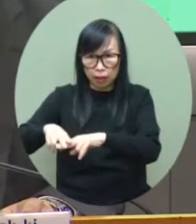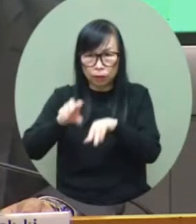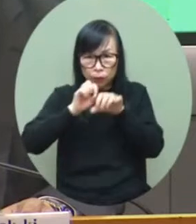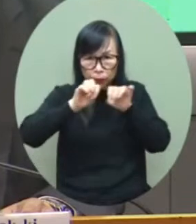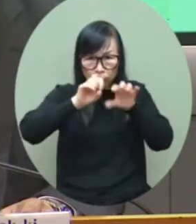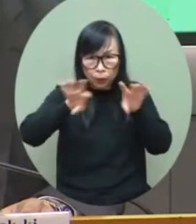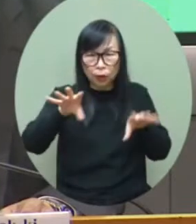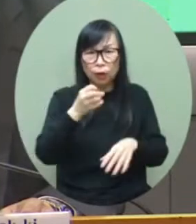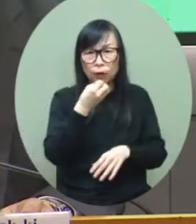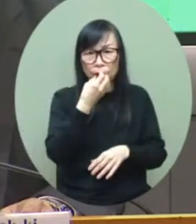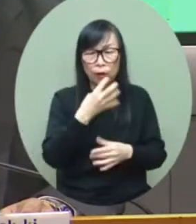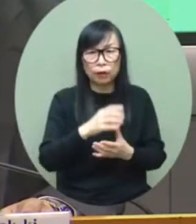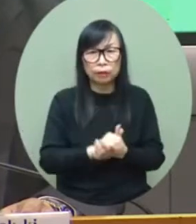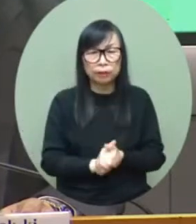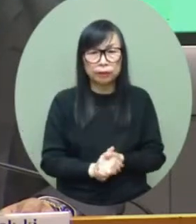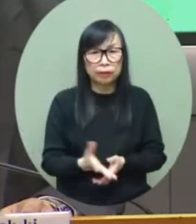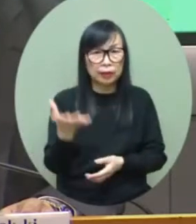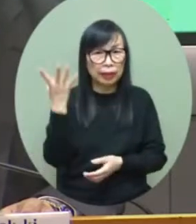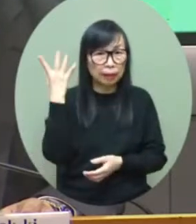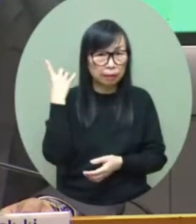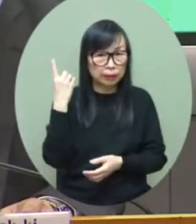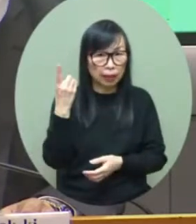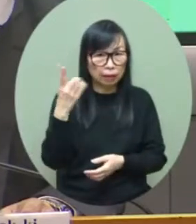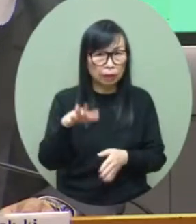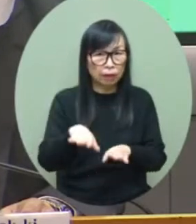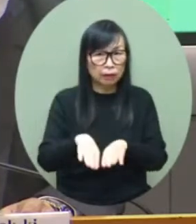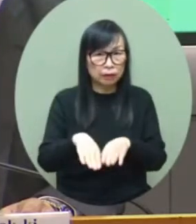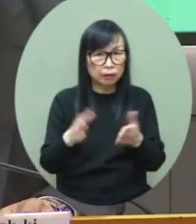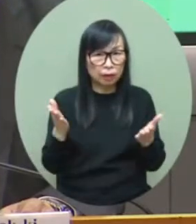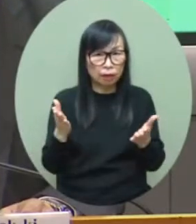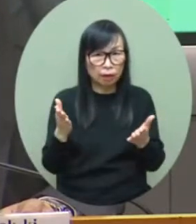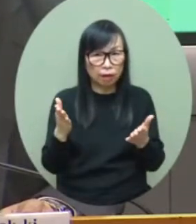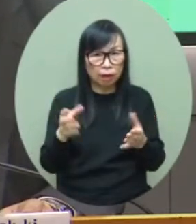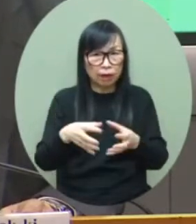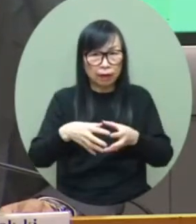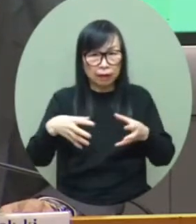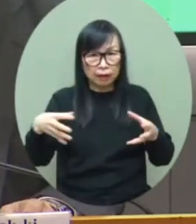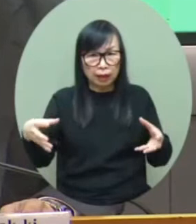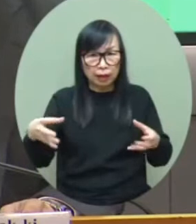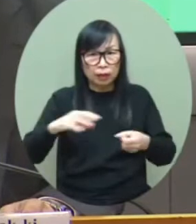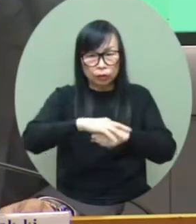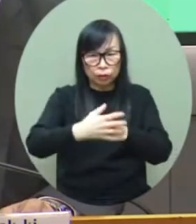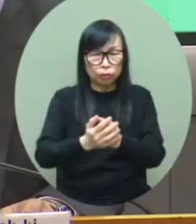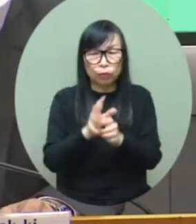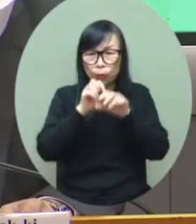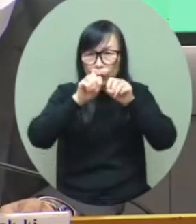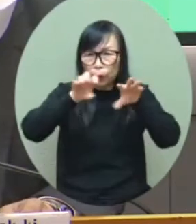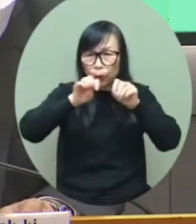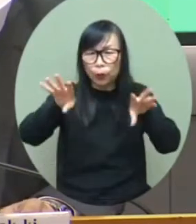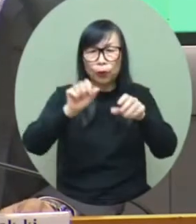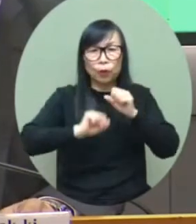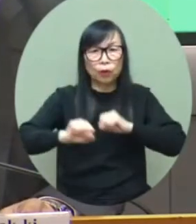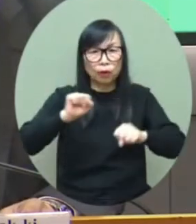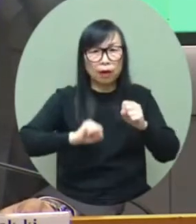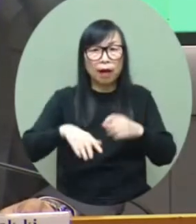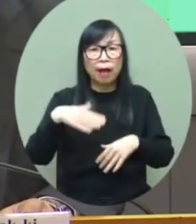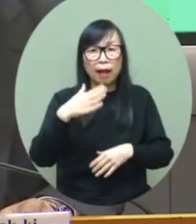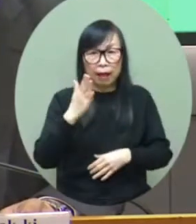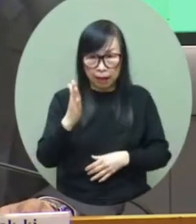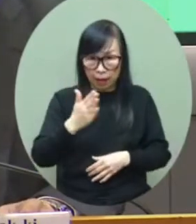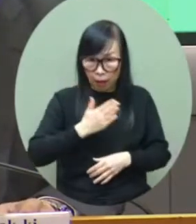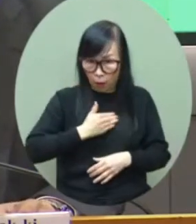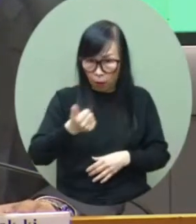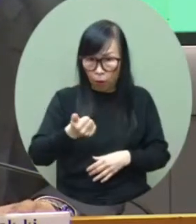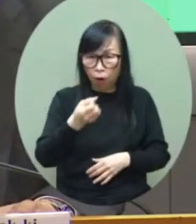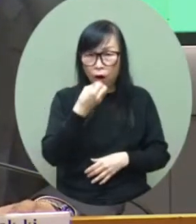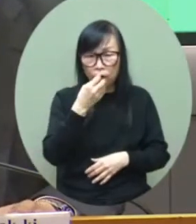also promote economic activities. And yesterday, we launched a major global publicity campaign,